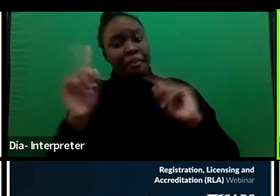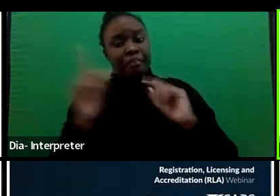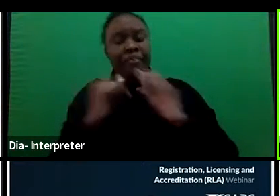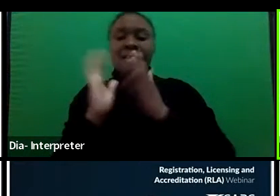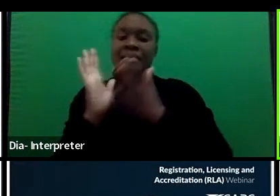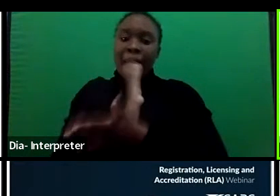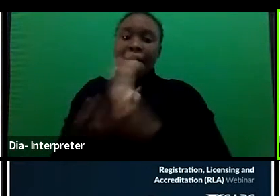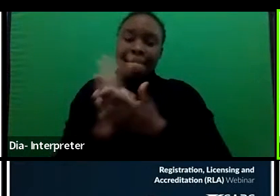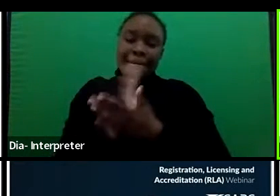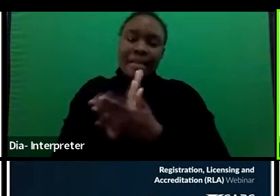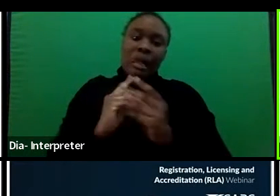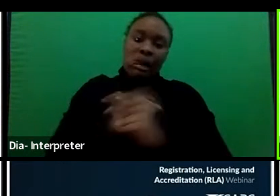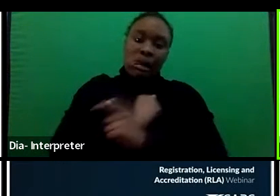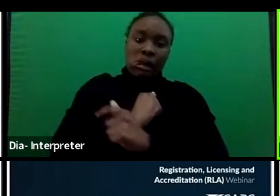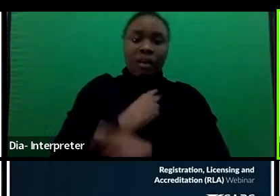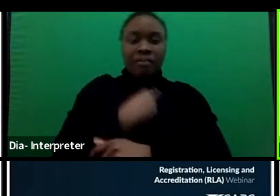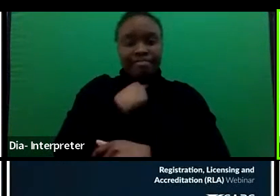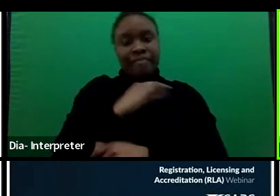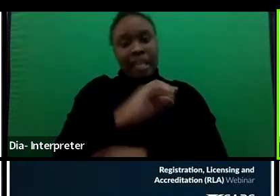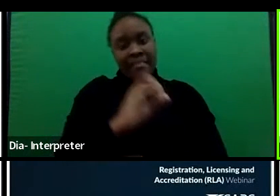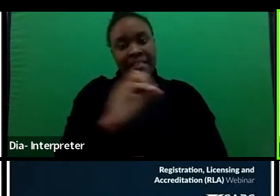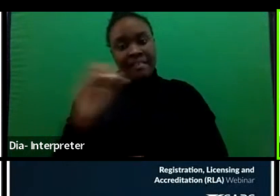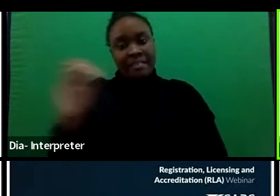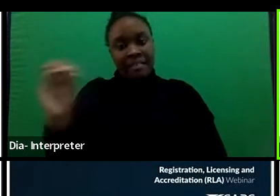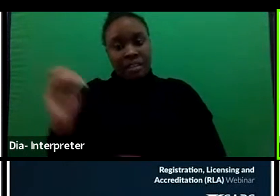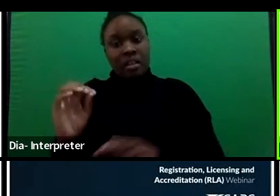deficiencies here and there. And they are